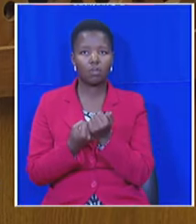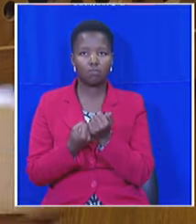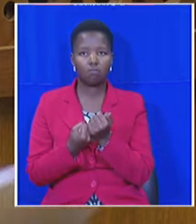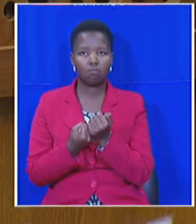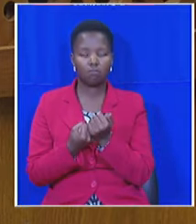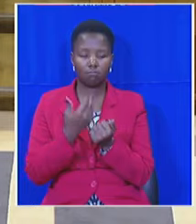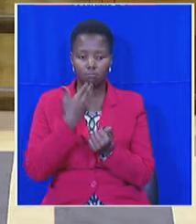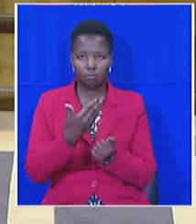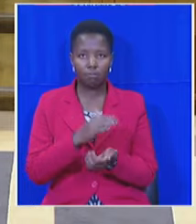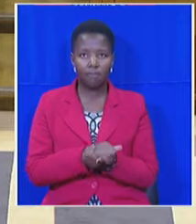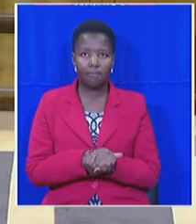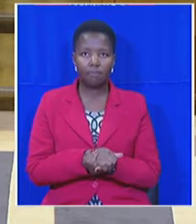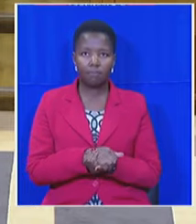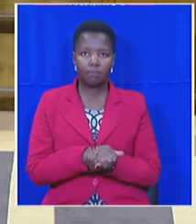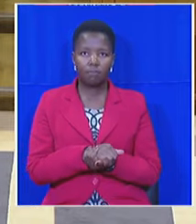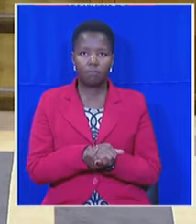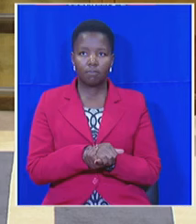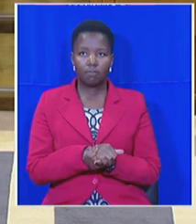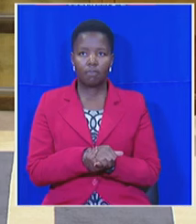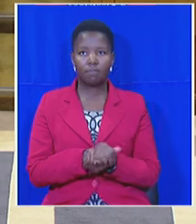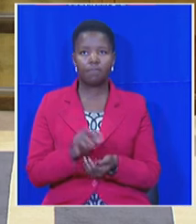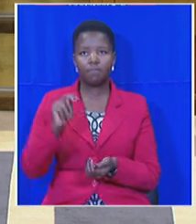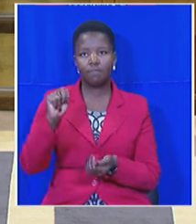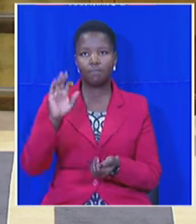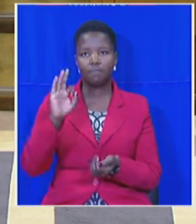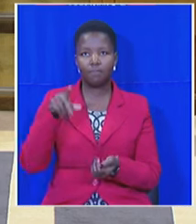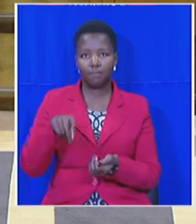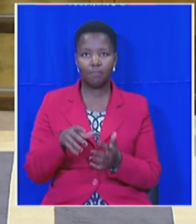Africa. Thank you. The NFP.